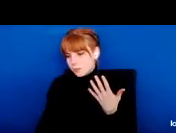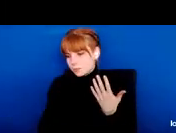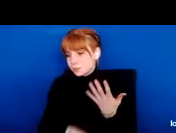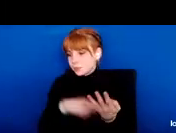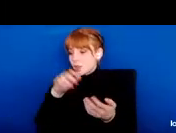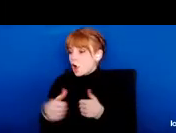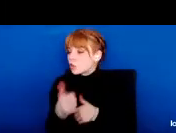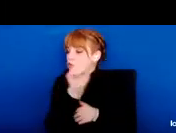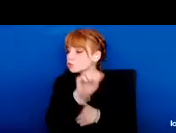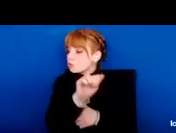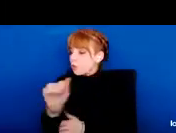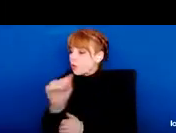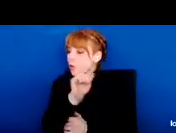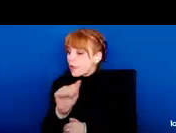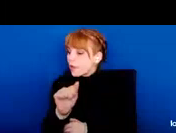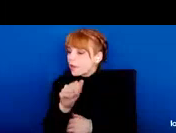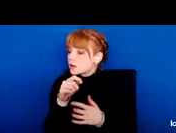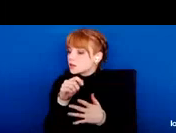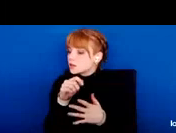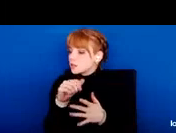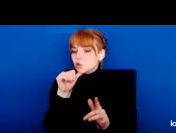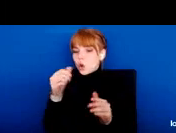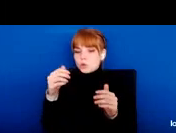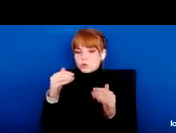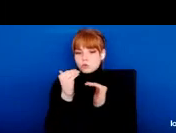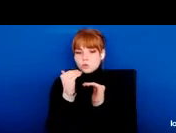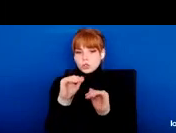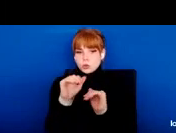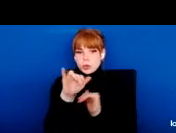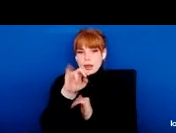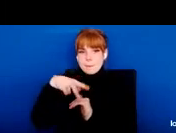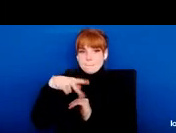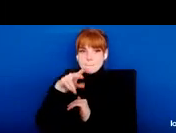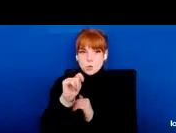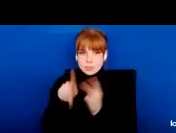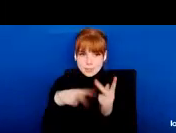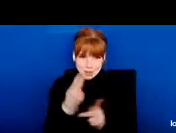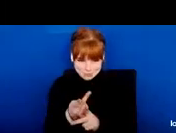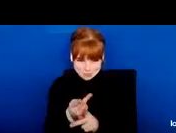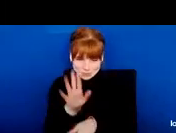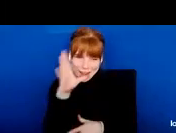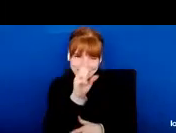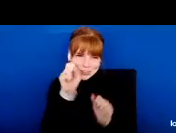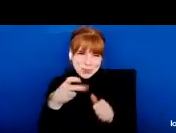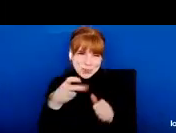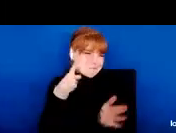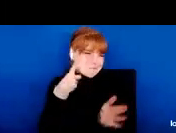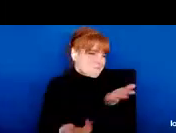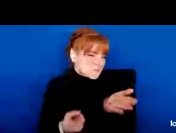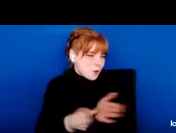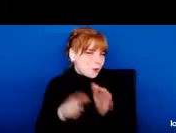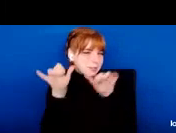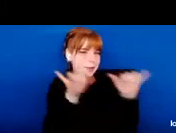touch only is the only way to do something. You kind of see a common theme here, right, for these different interactions.